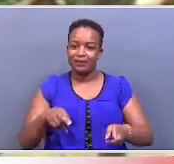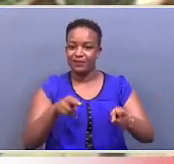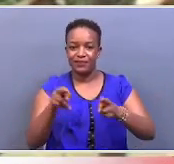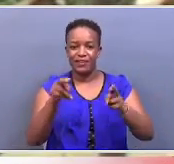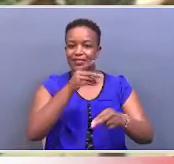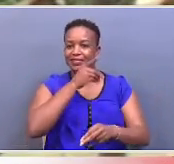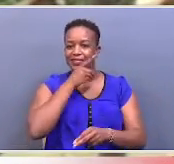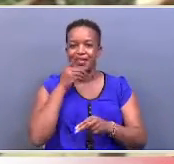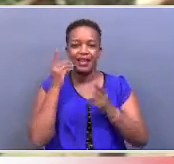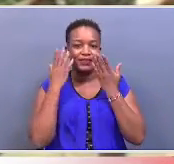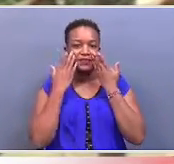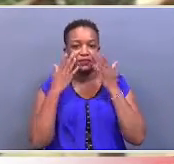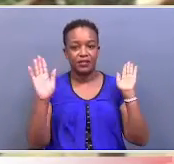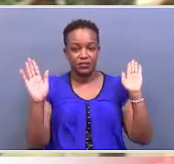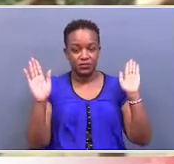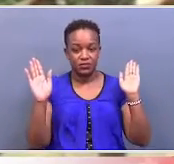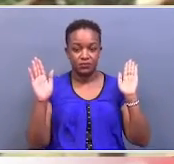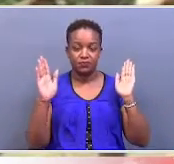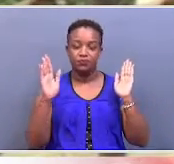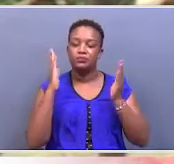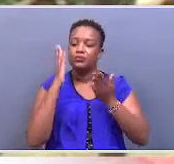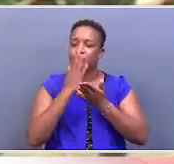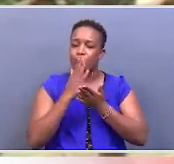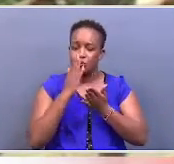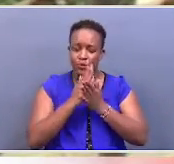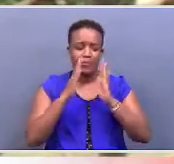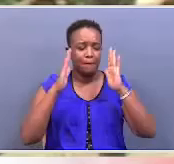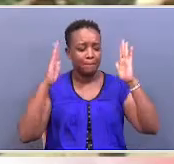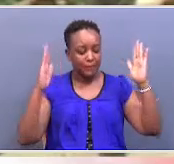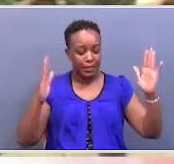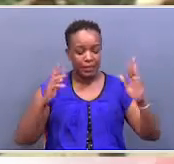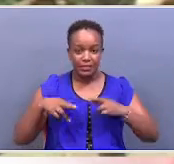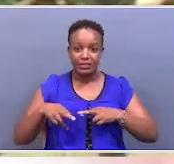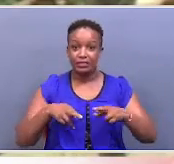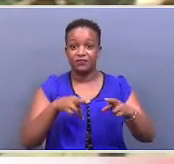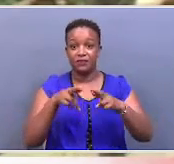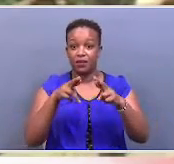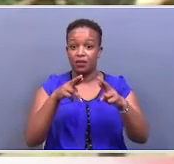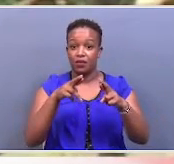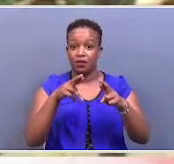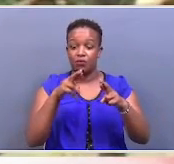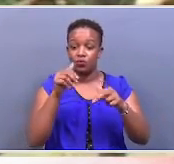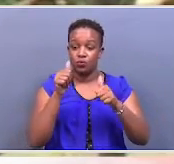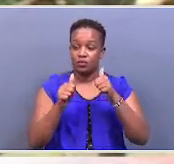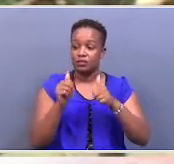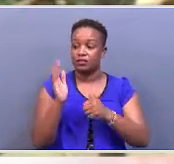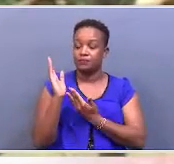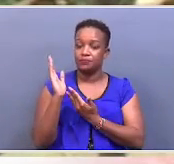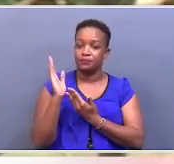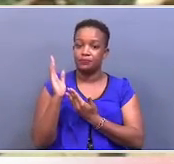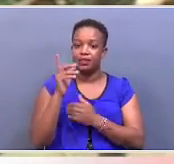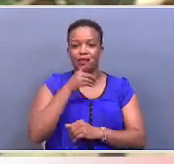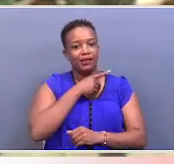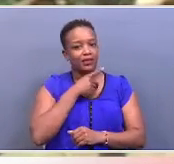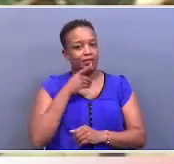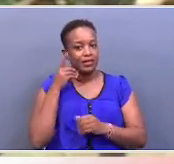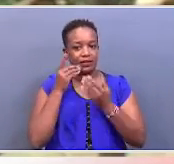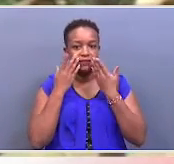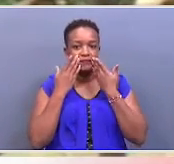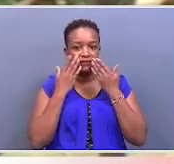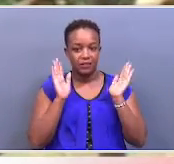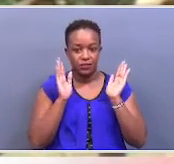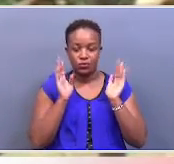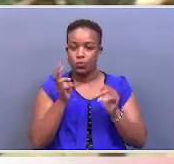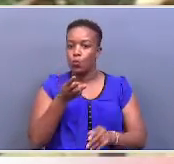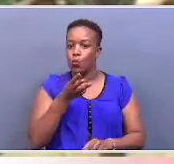dried completely. In fact, our major river, the Diba River, which is down here, are dried, and now water